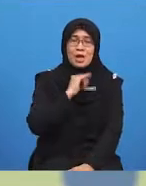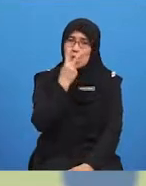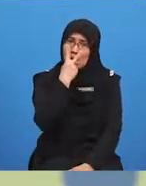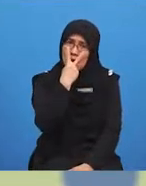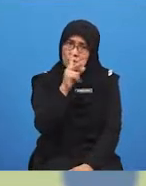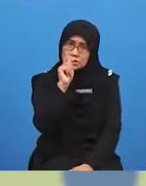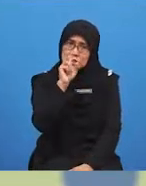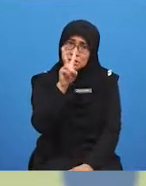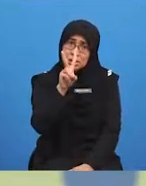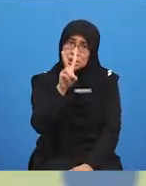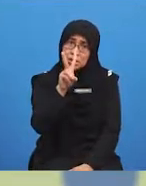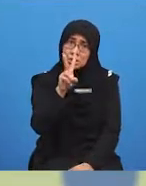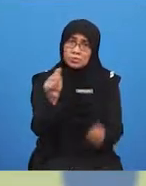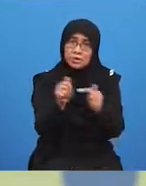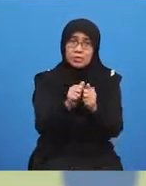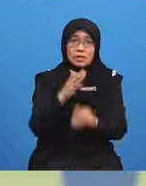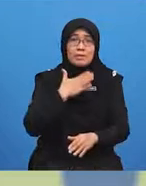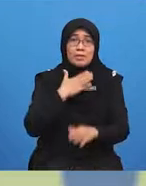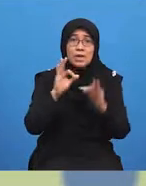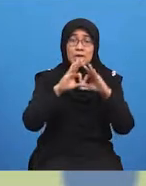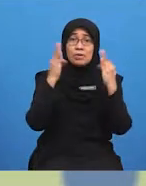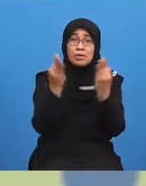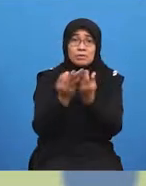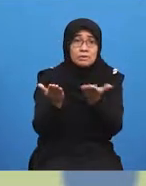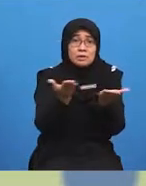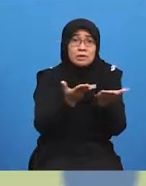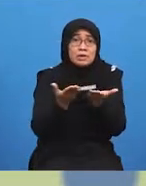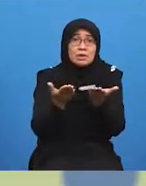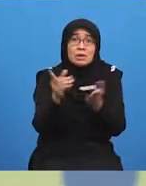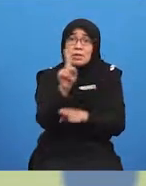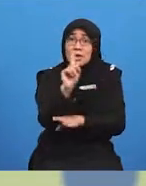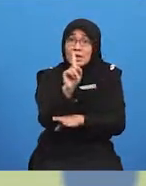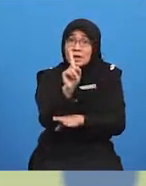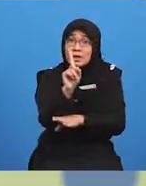I watch television with my family here. Where is it?